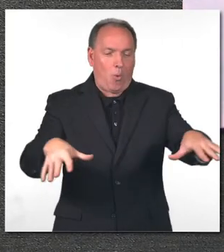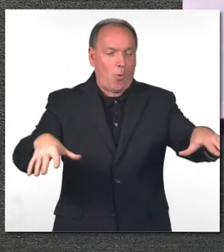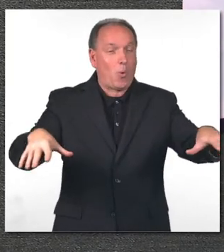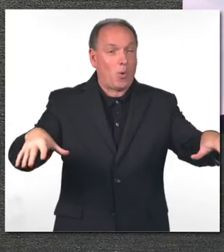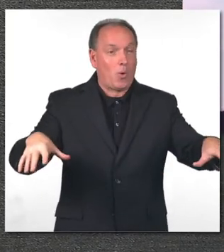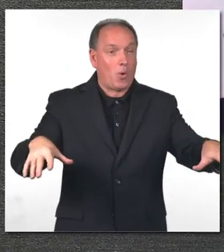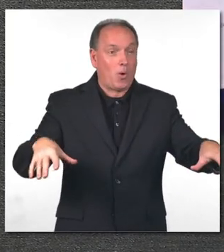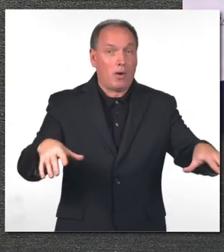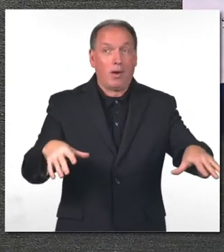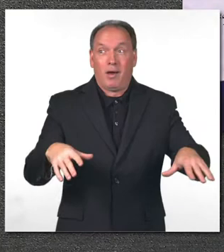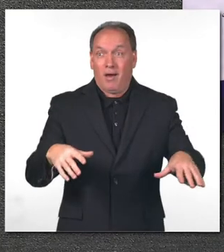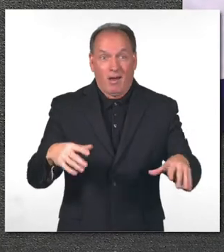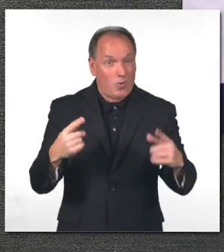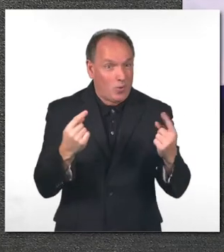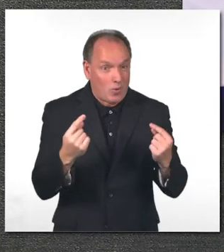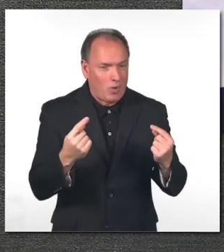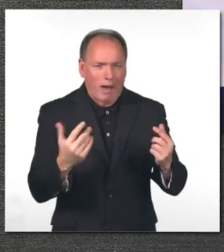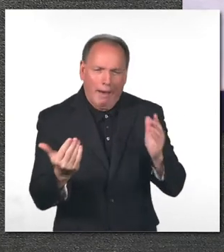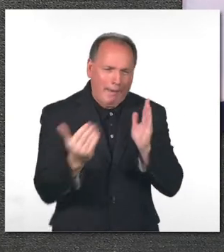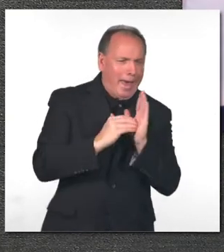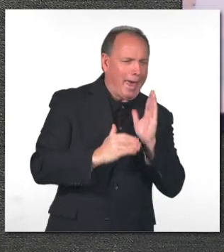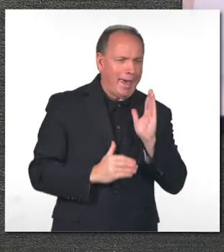Again! Again!